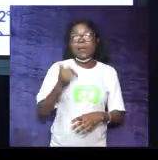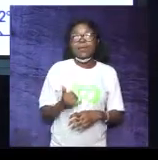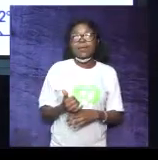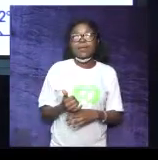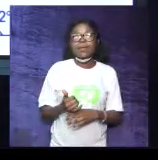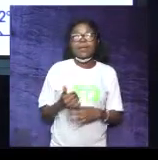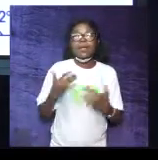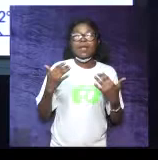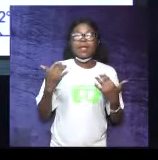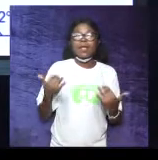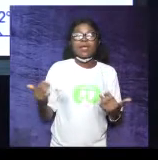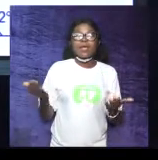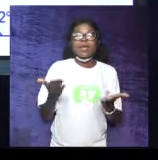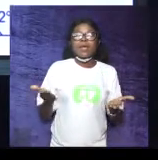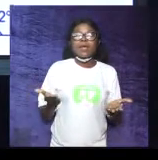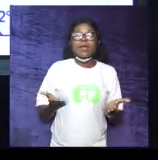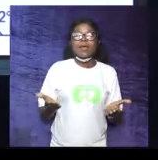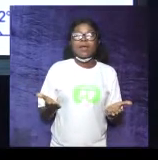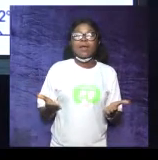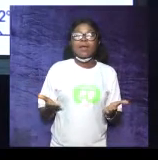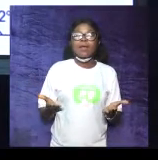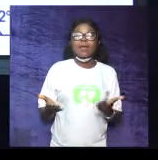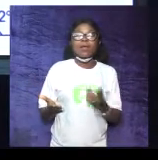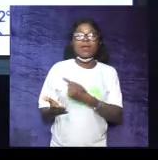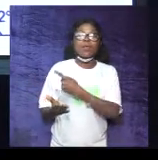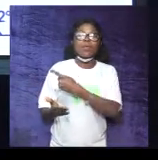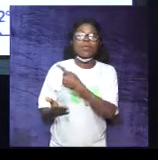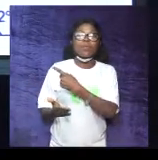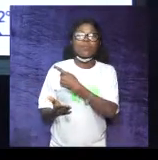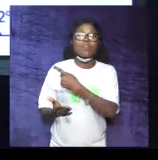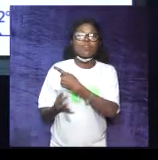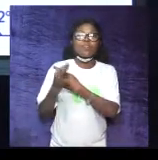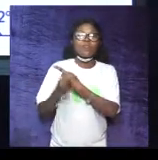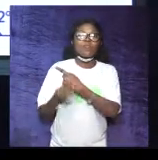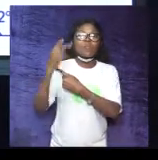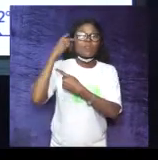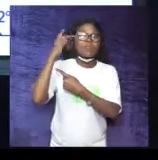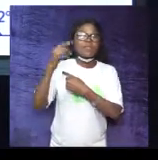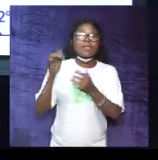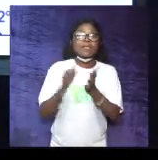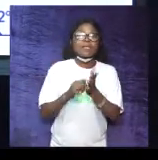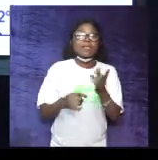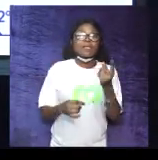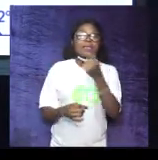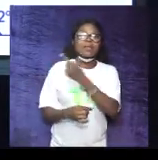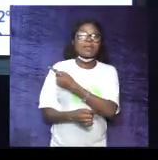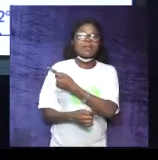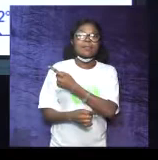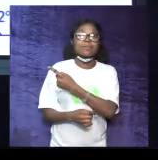y. Now here, if we consider this line